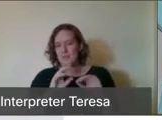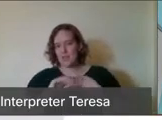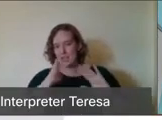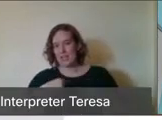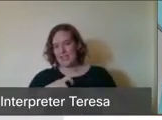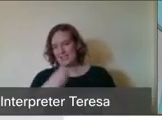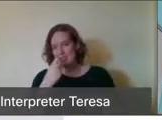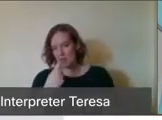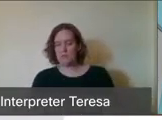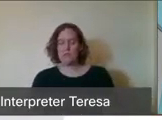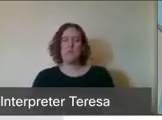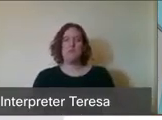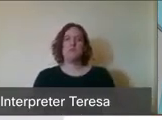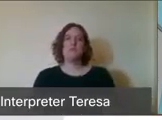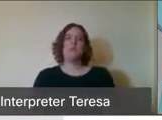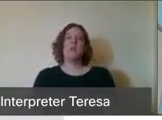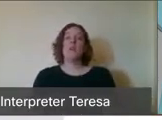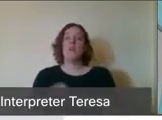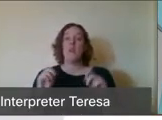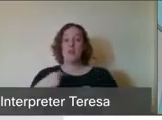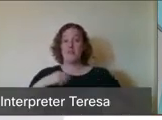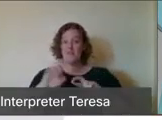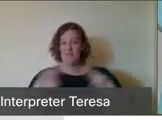Okay, so here we go. I'm ready. Perfect.